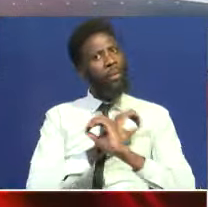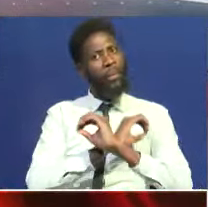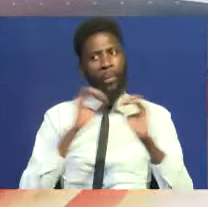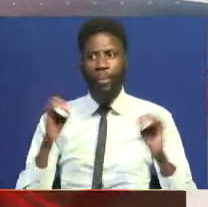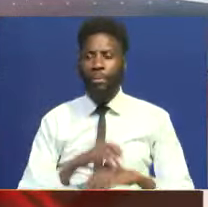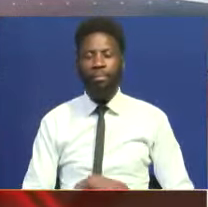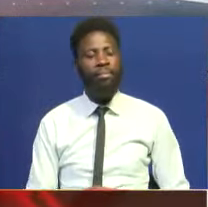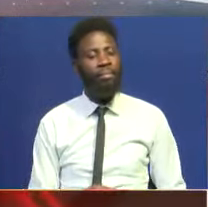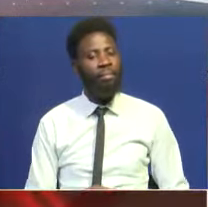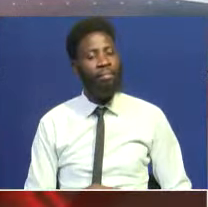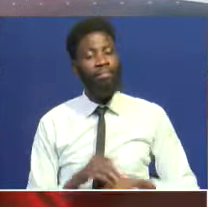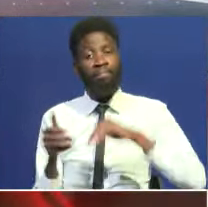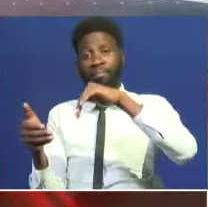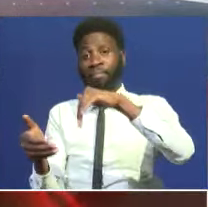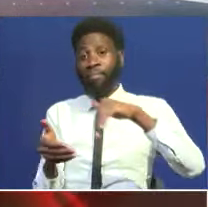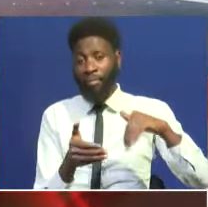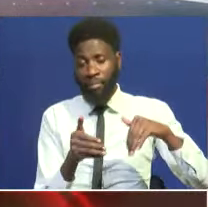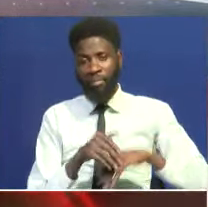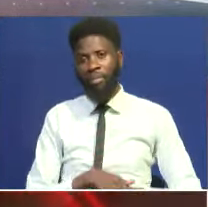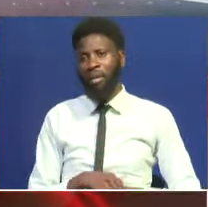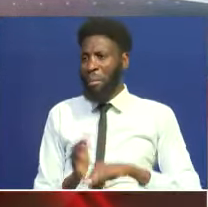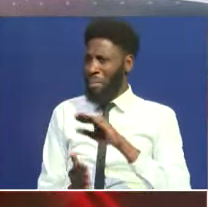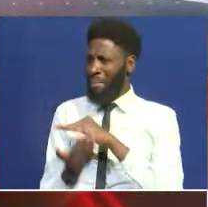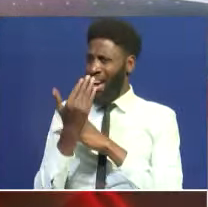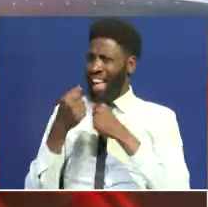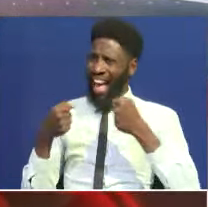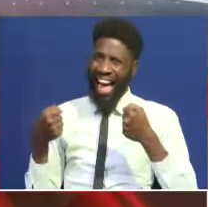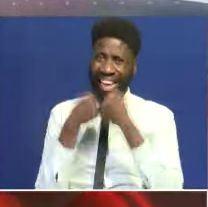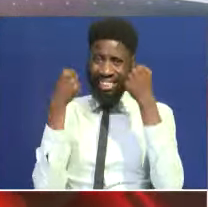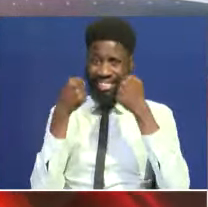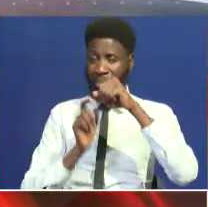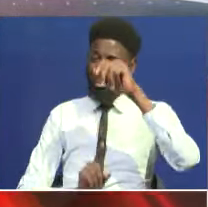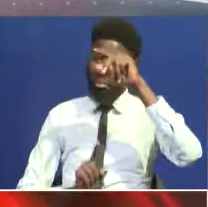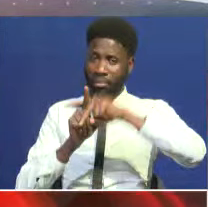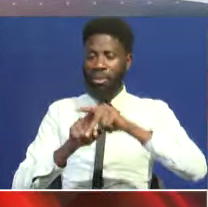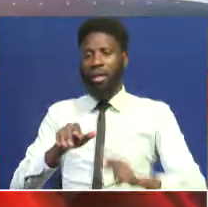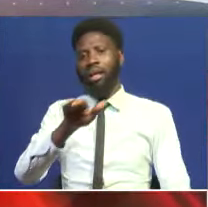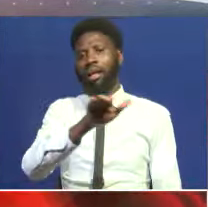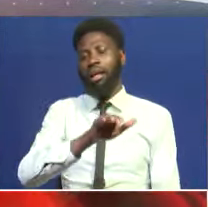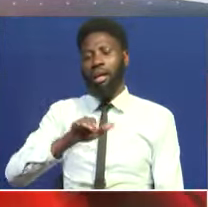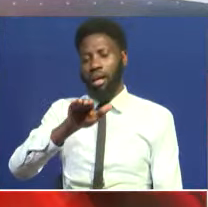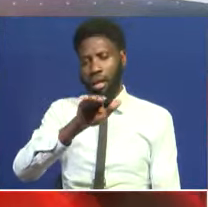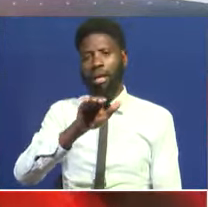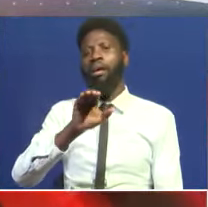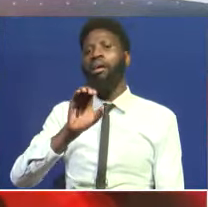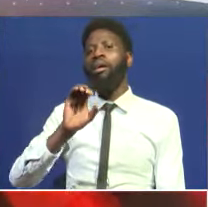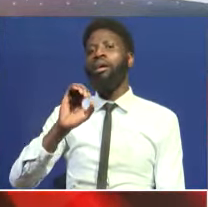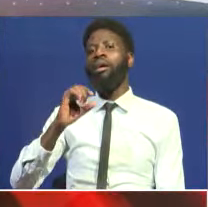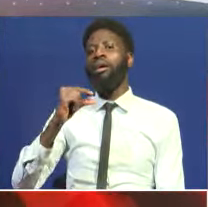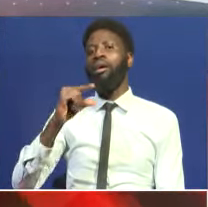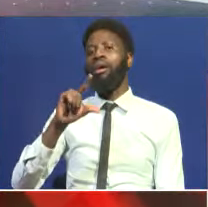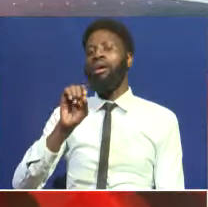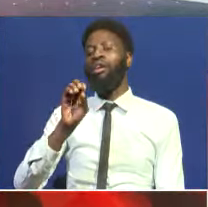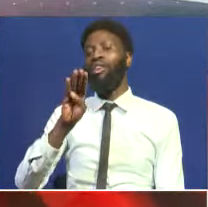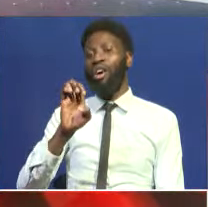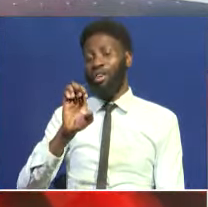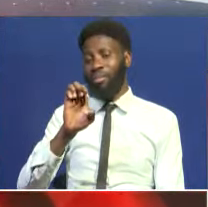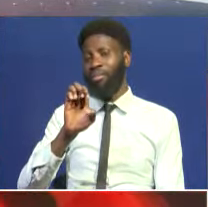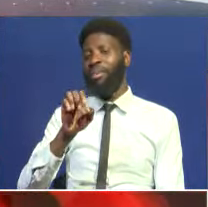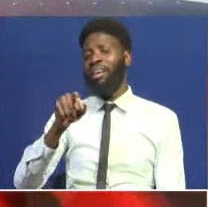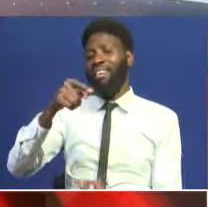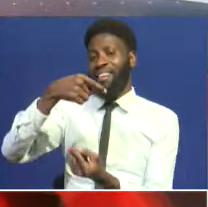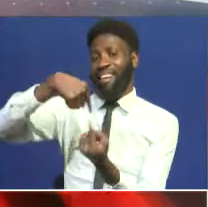several people were injured in an early morning accident that occurred around Globe Cinema roundabout here in Nairobi the bus